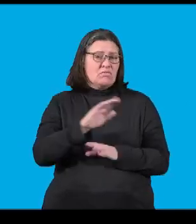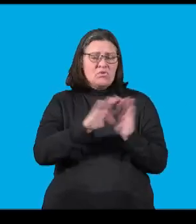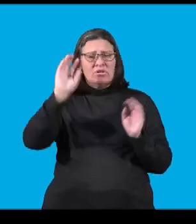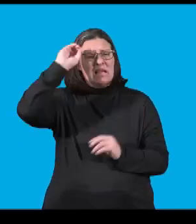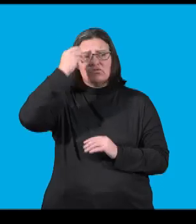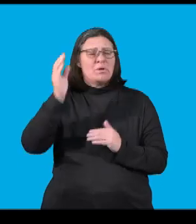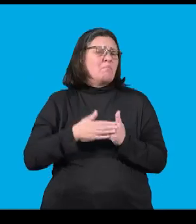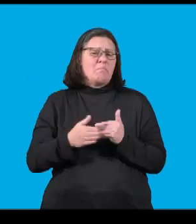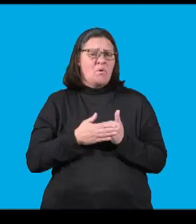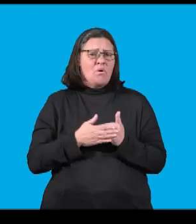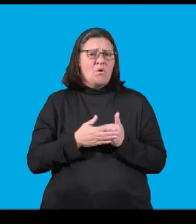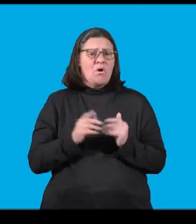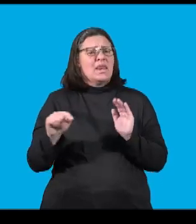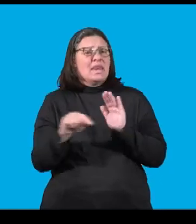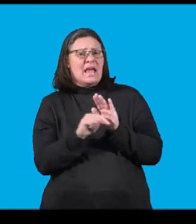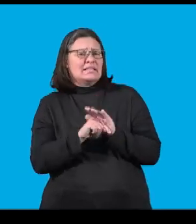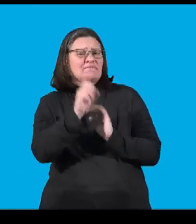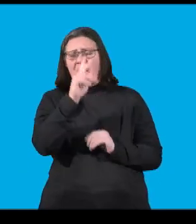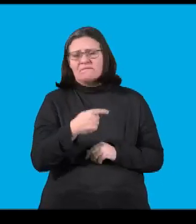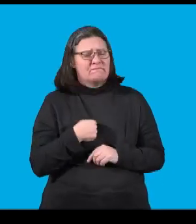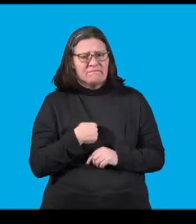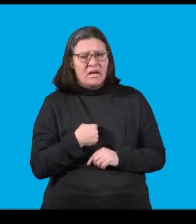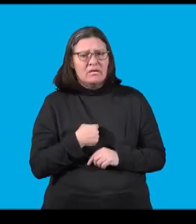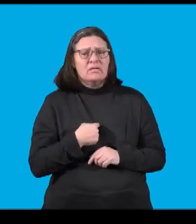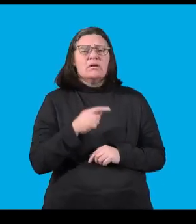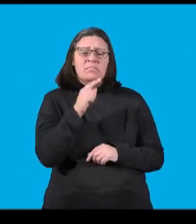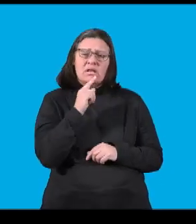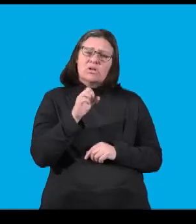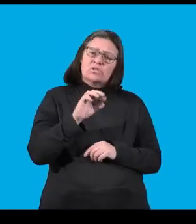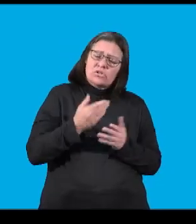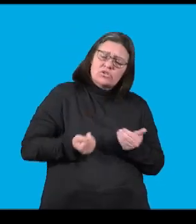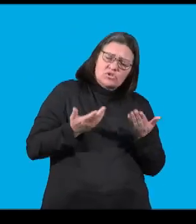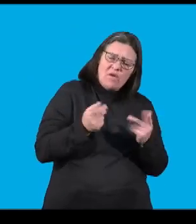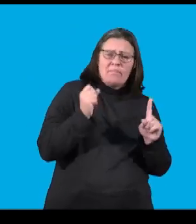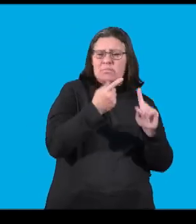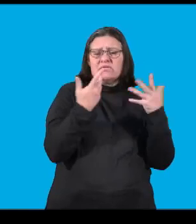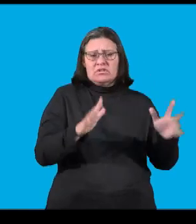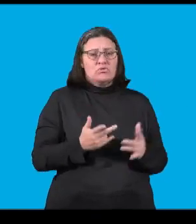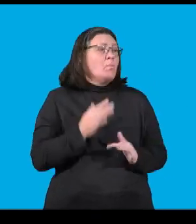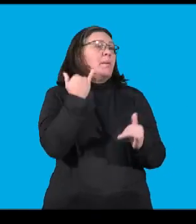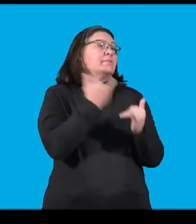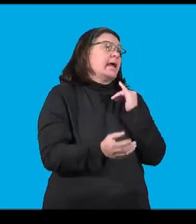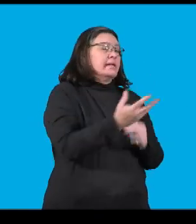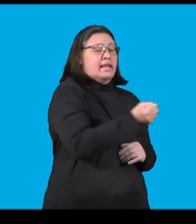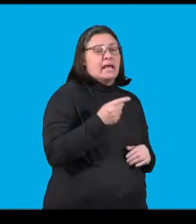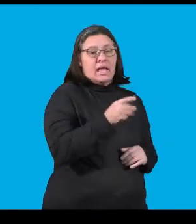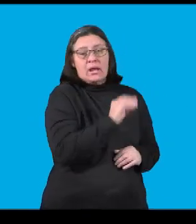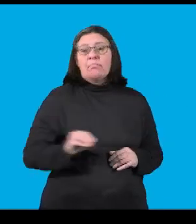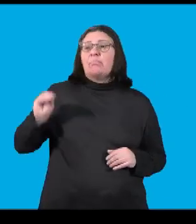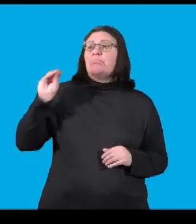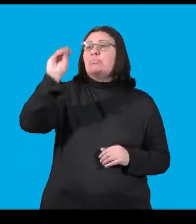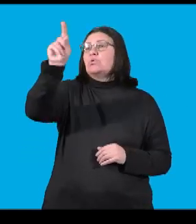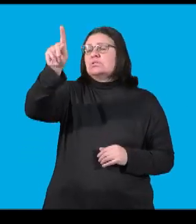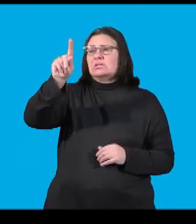tangent. I'm not interested now anymore in this -1/2. I've used it. It served its purpose. Do not by mistake take